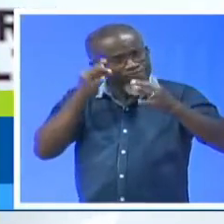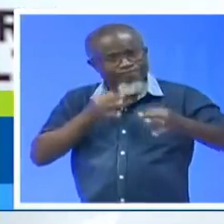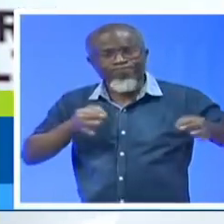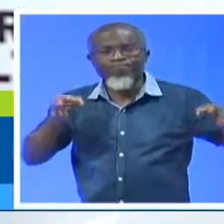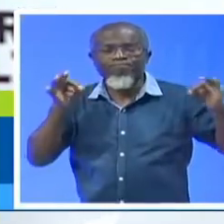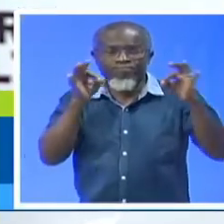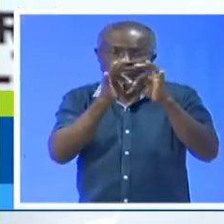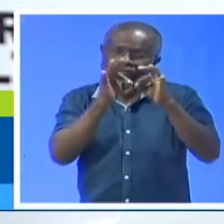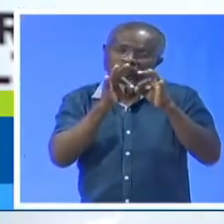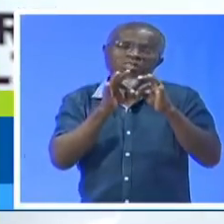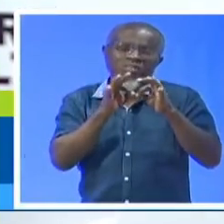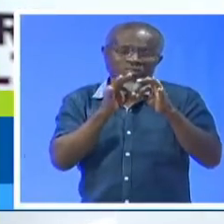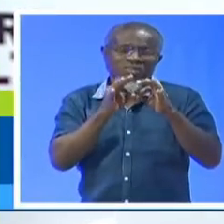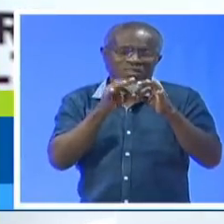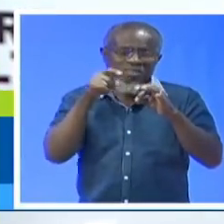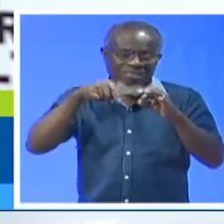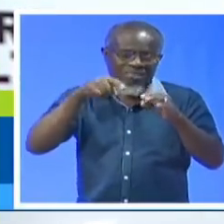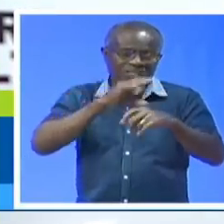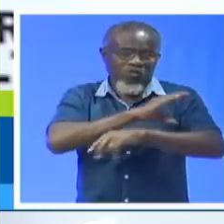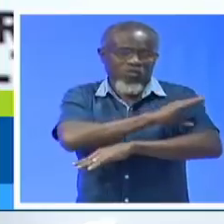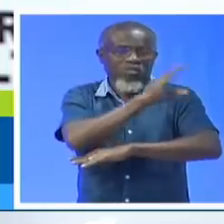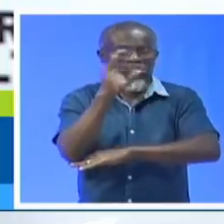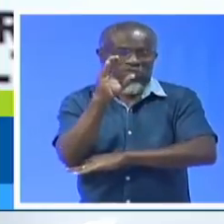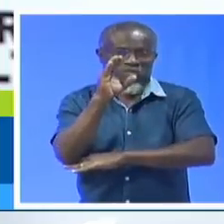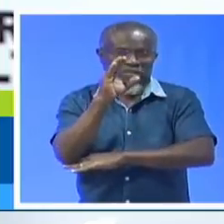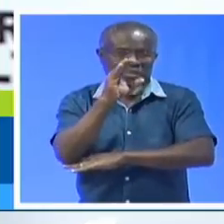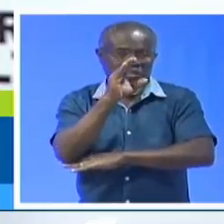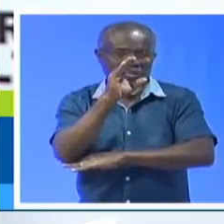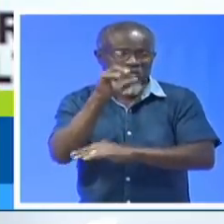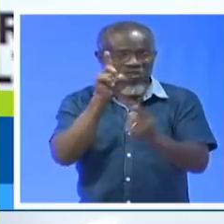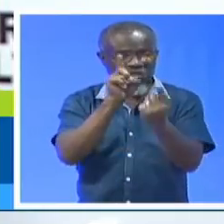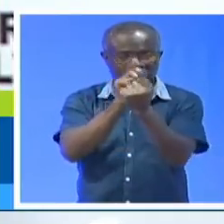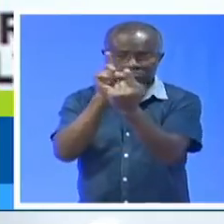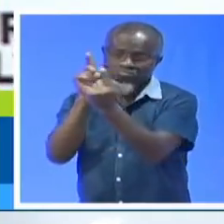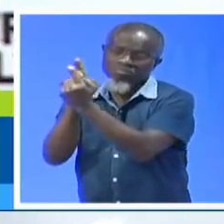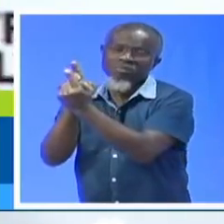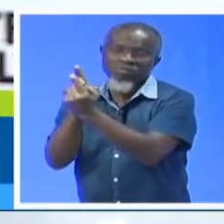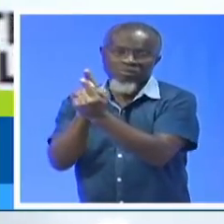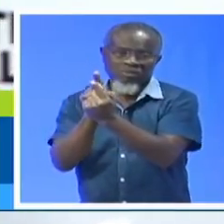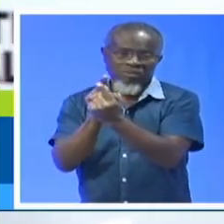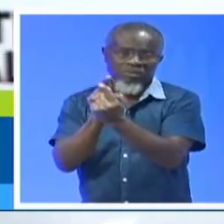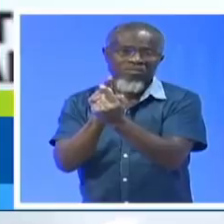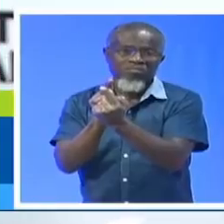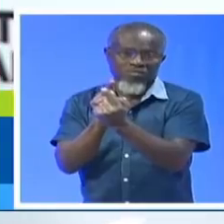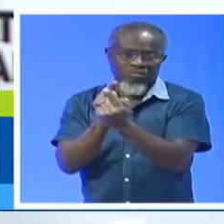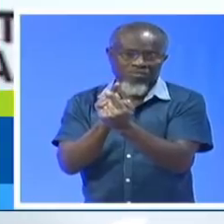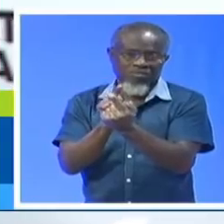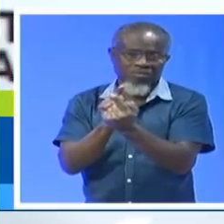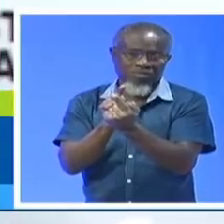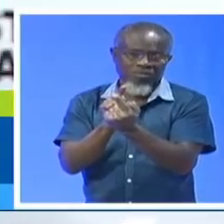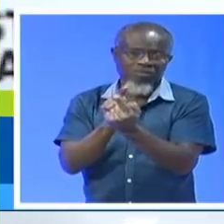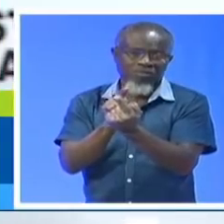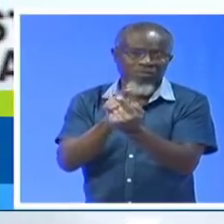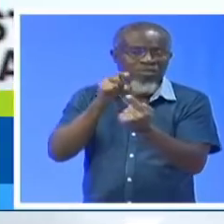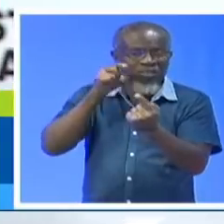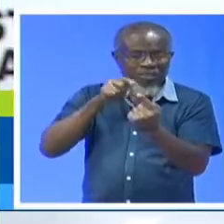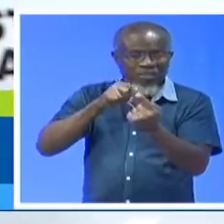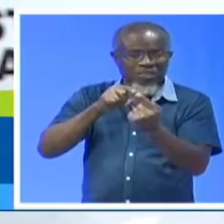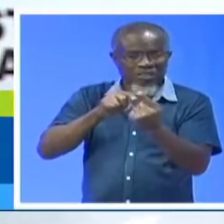Christmas as we gather. This is going to be defense mechanism probably number